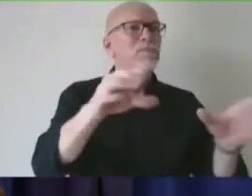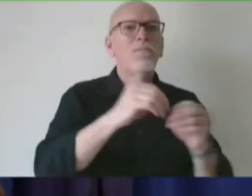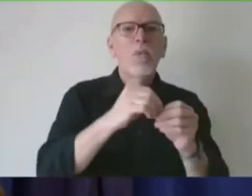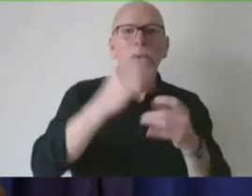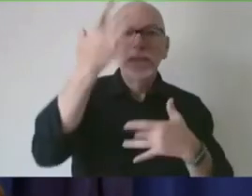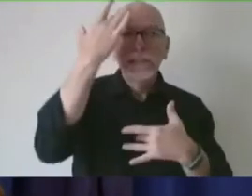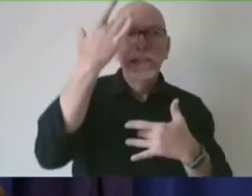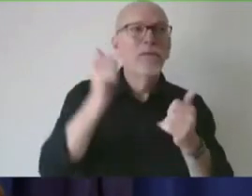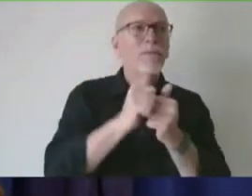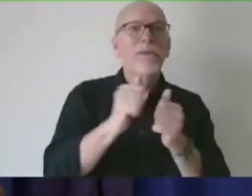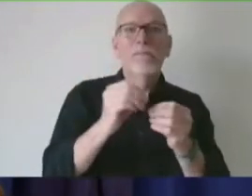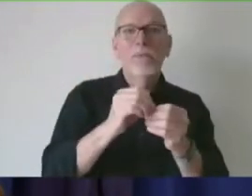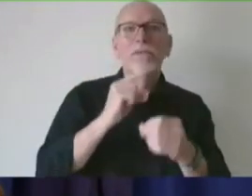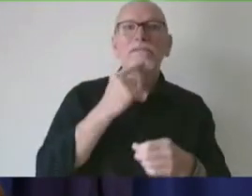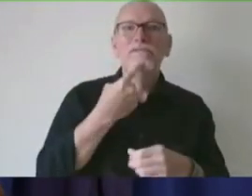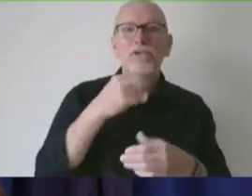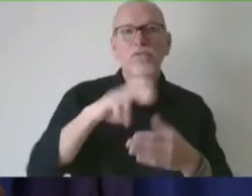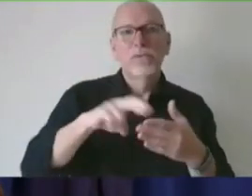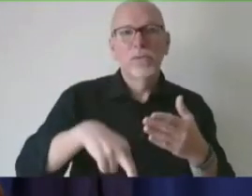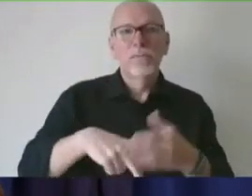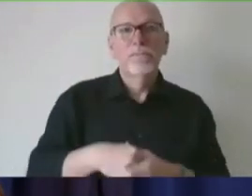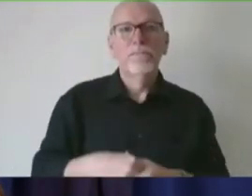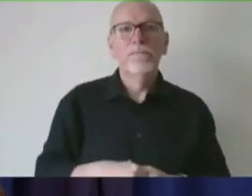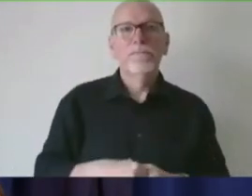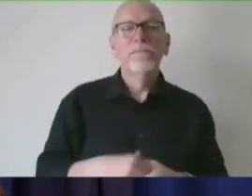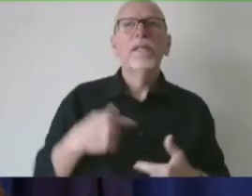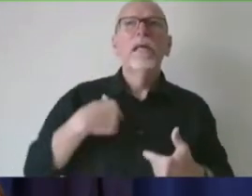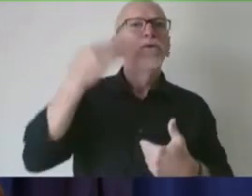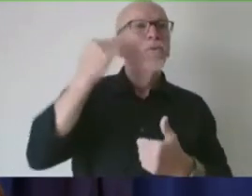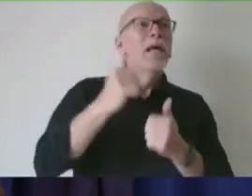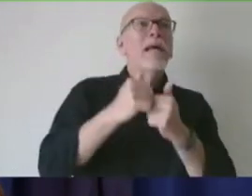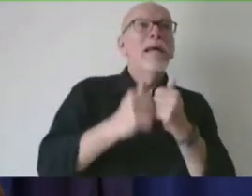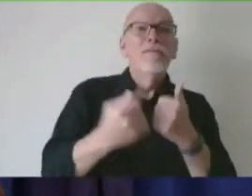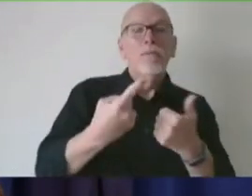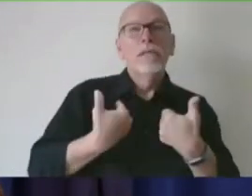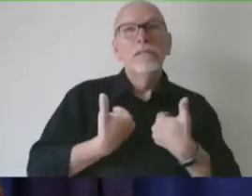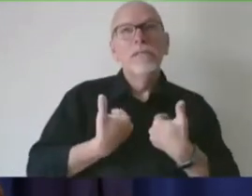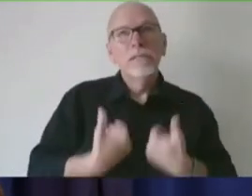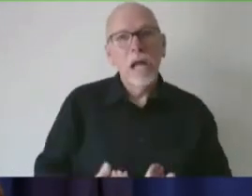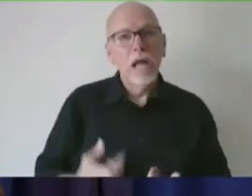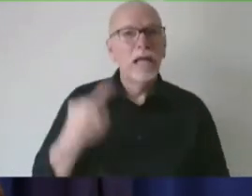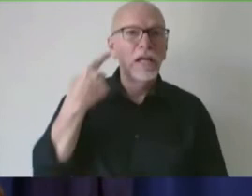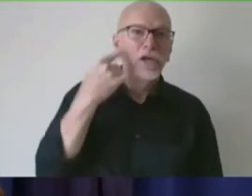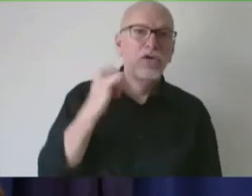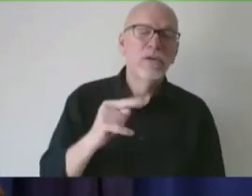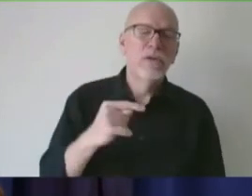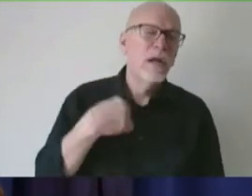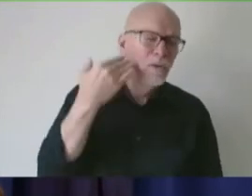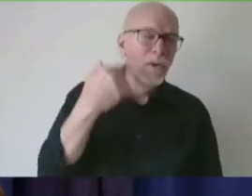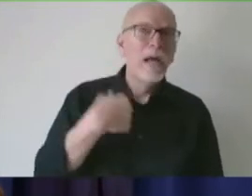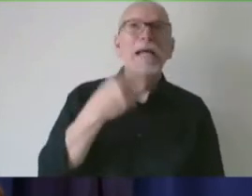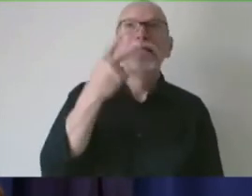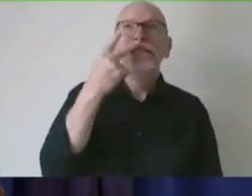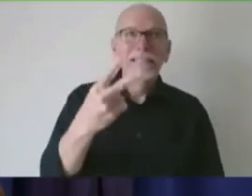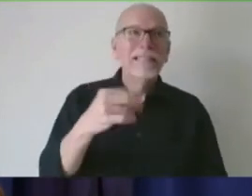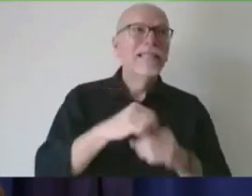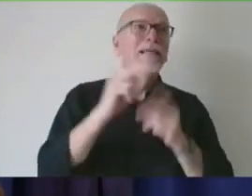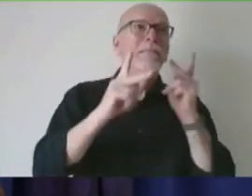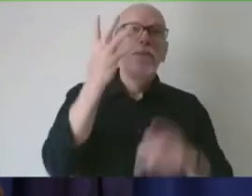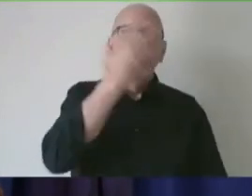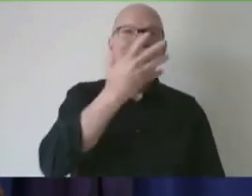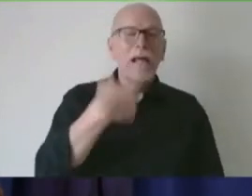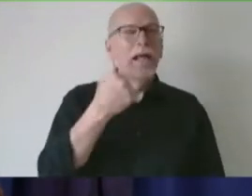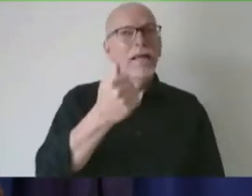severe consequences. I know that everyone is tired of hearing this. I see it in the faces of my public health colleagues,